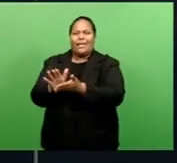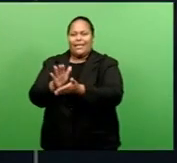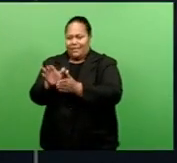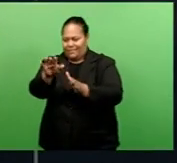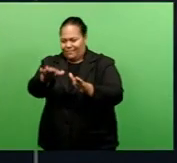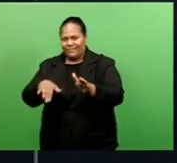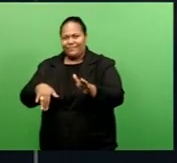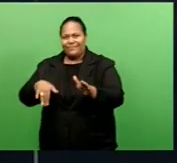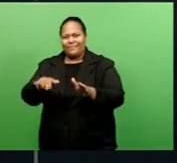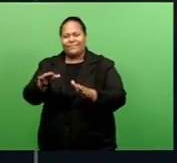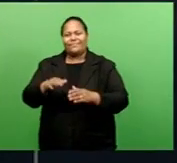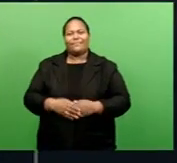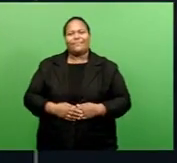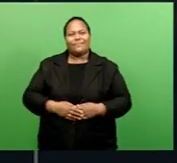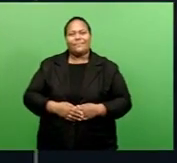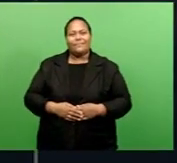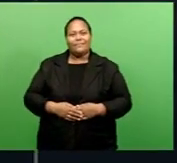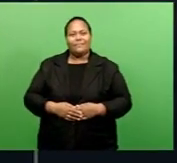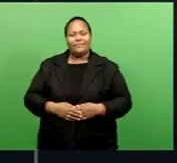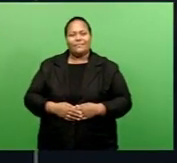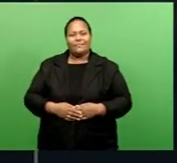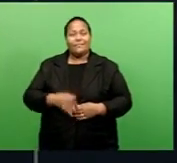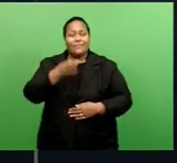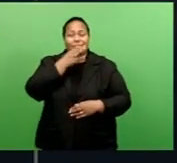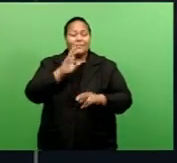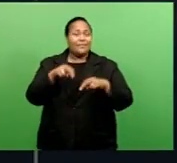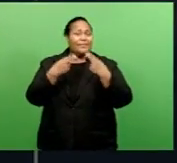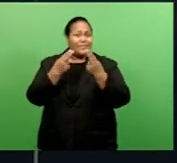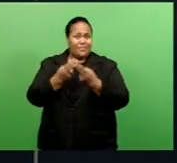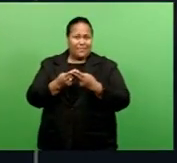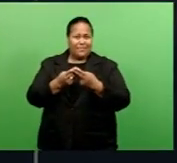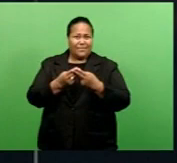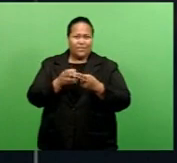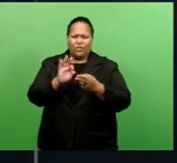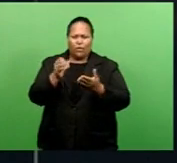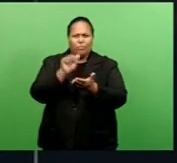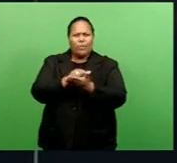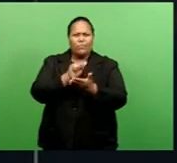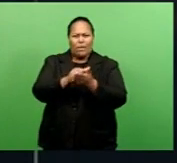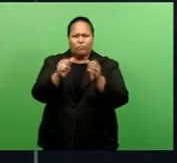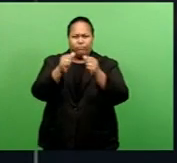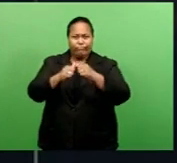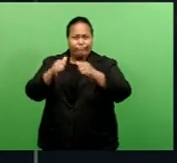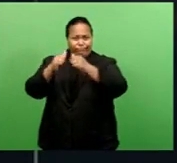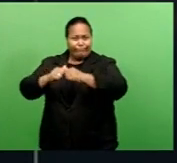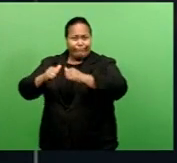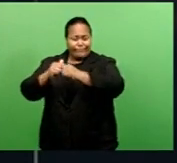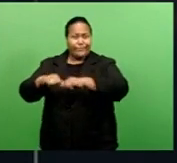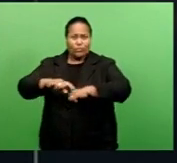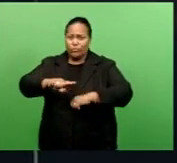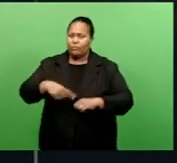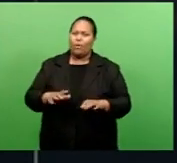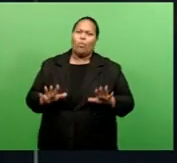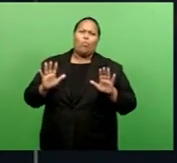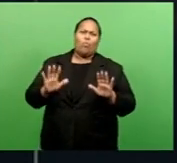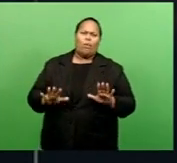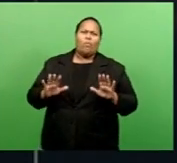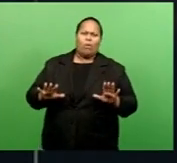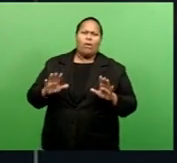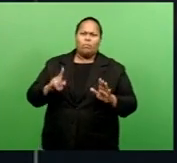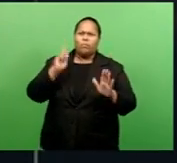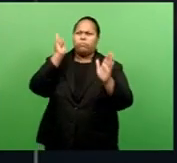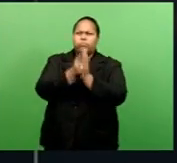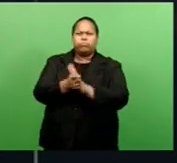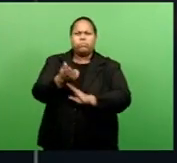News. Several families in informal settlements around Suva waited until the last minute to move to